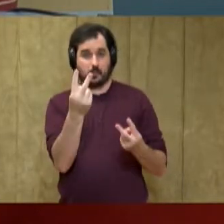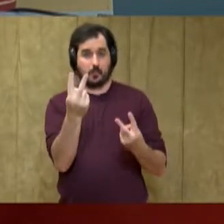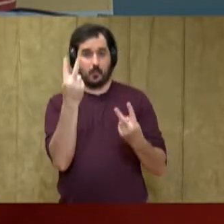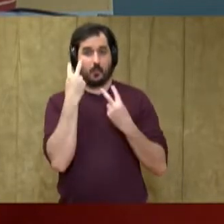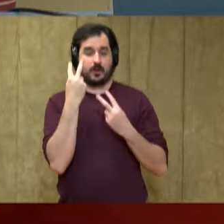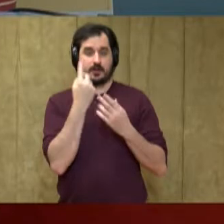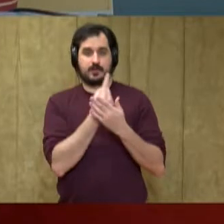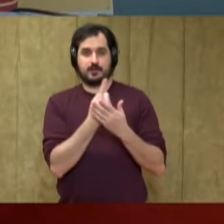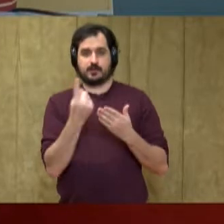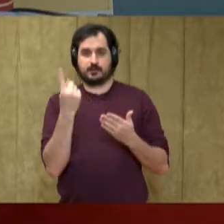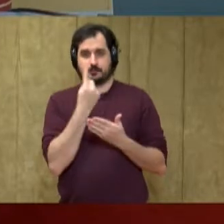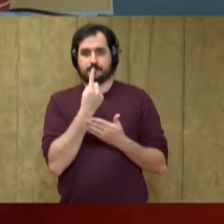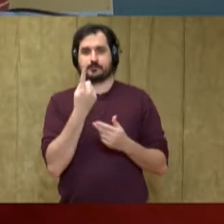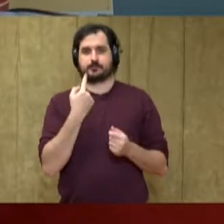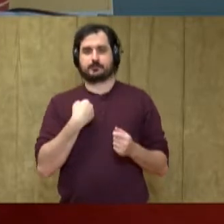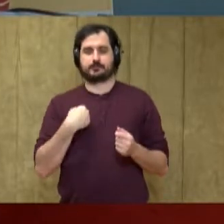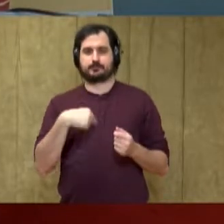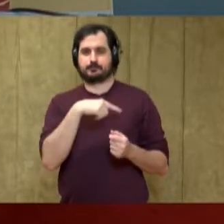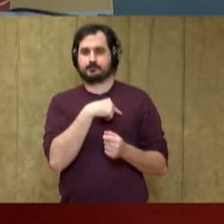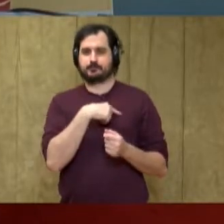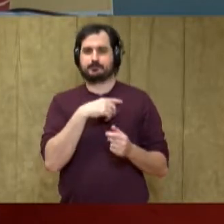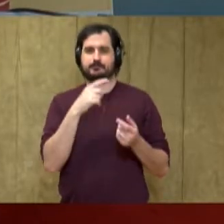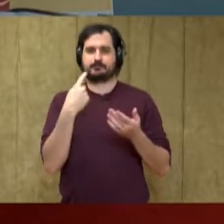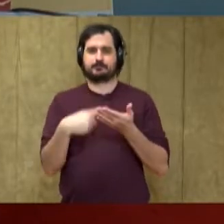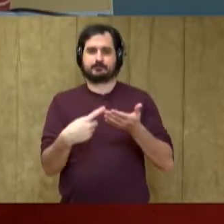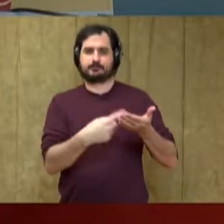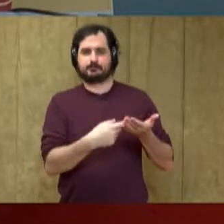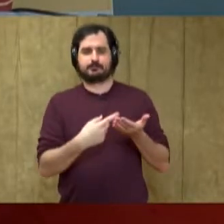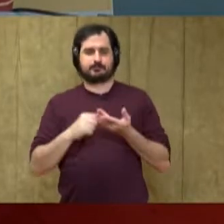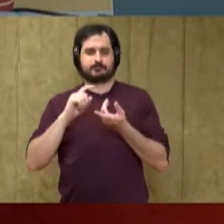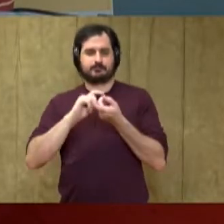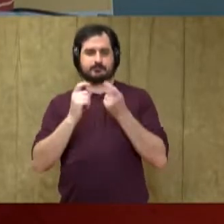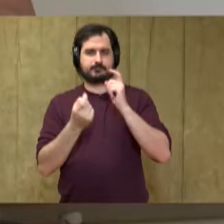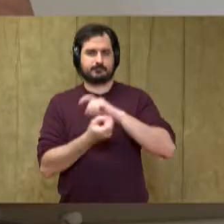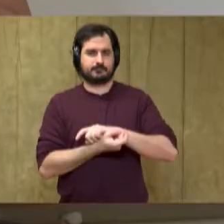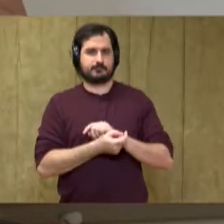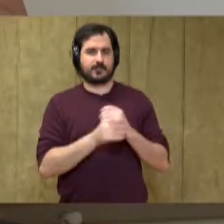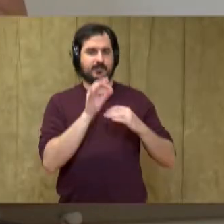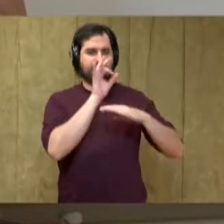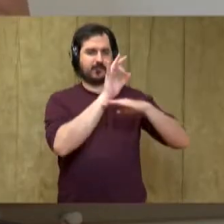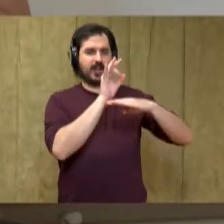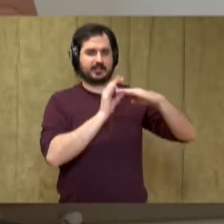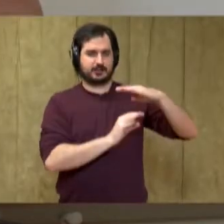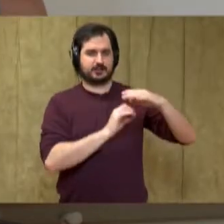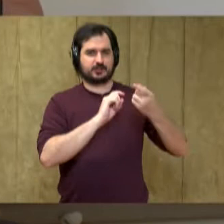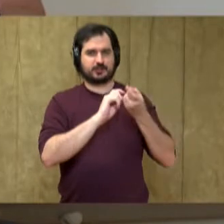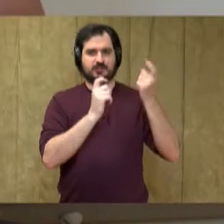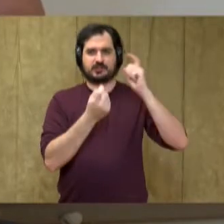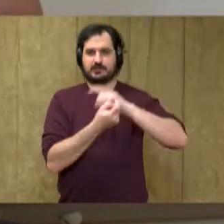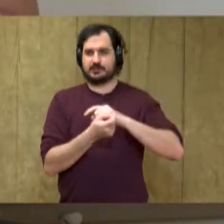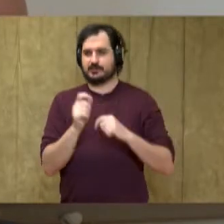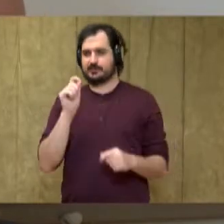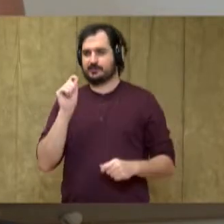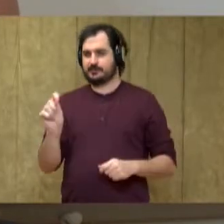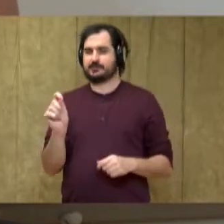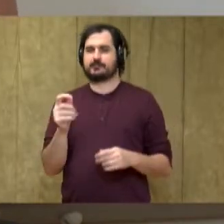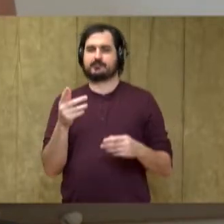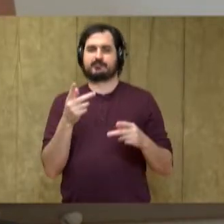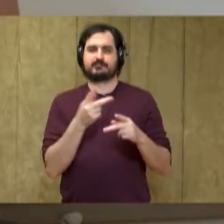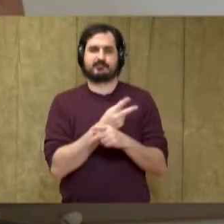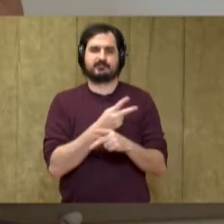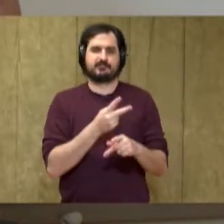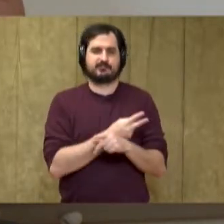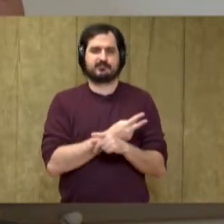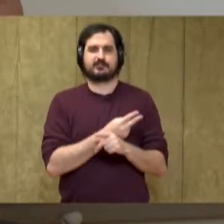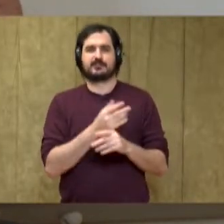turning fractions into decimals and finding equivalent fractions and decimals to the tenths and hundredths